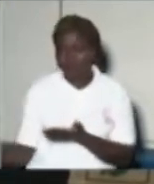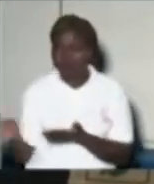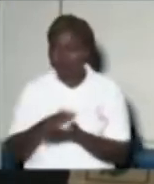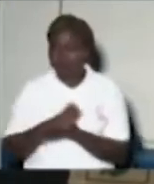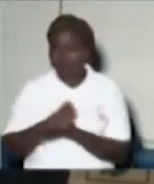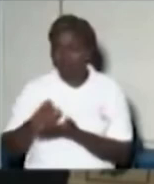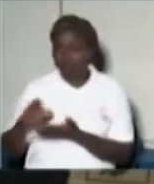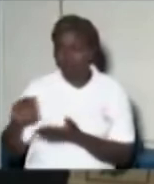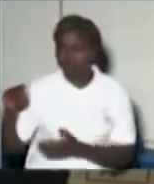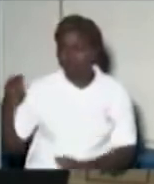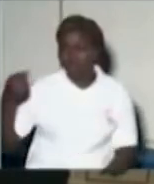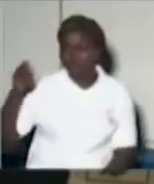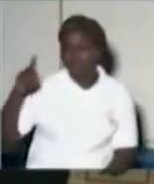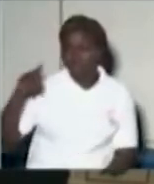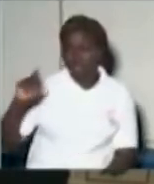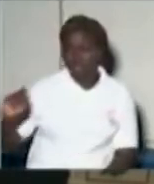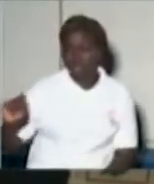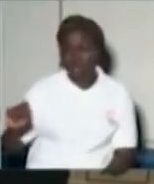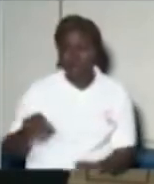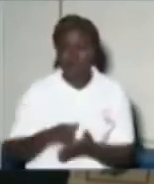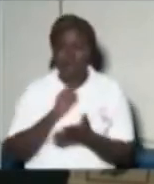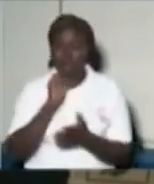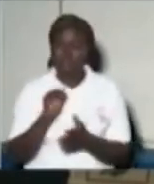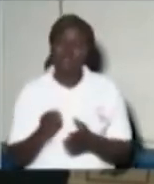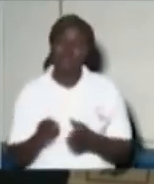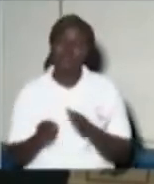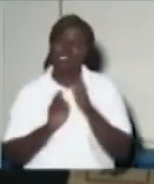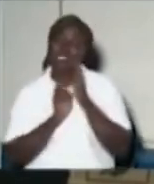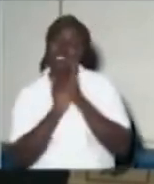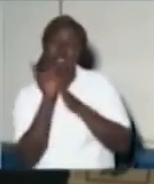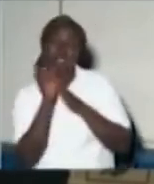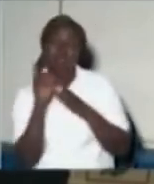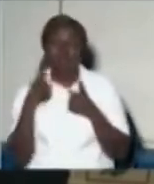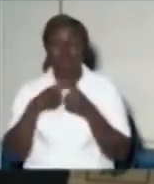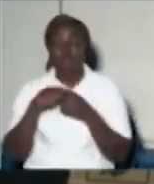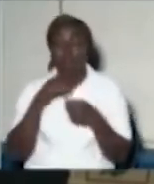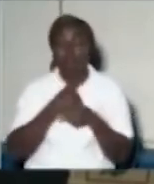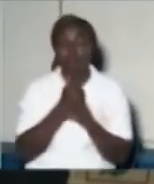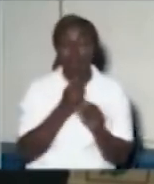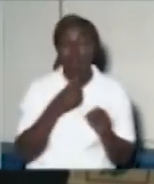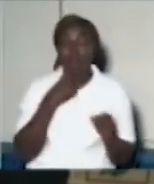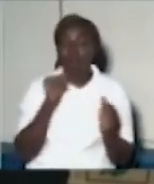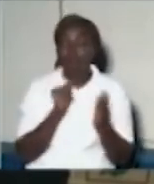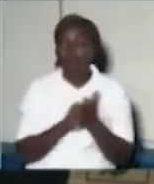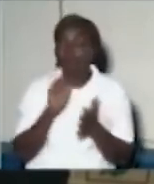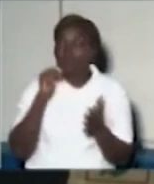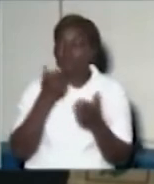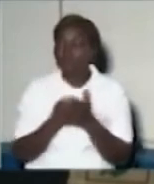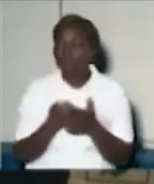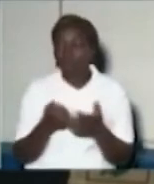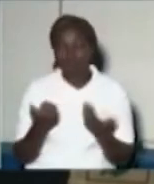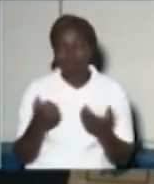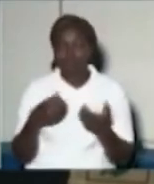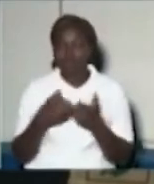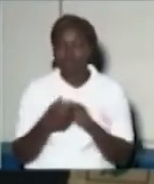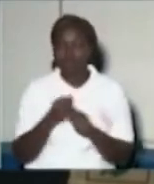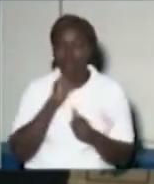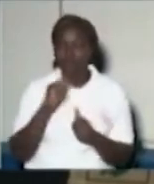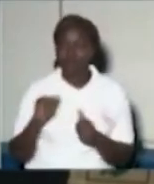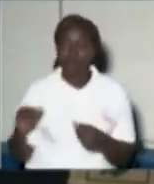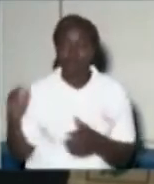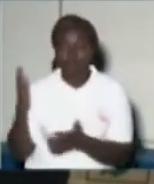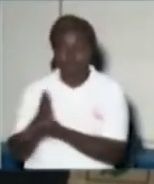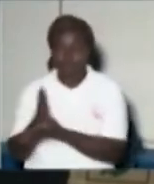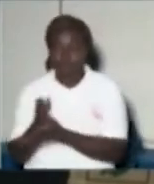technological GPS that has been upgraded to ensure that every kind of corruption is tackled.